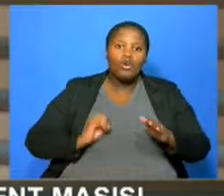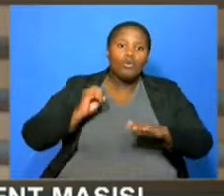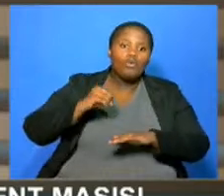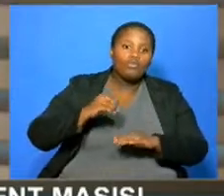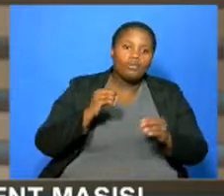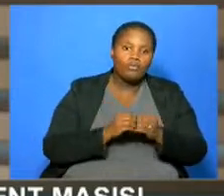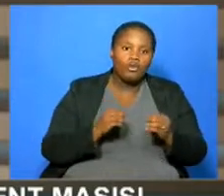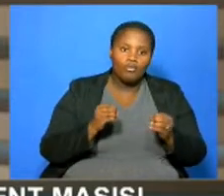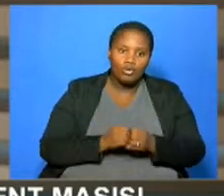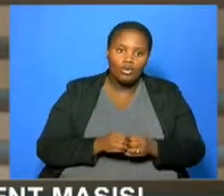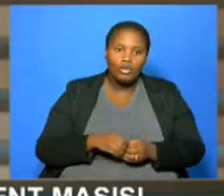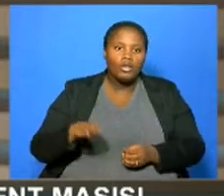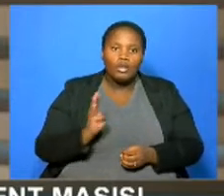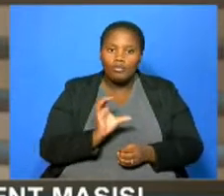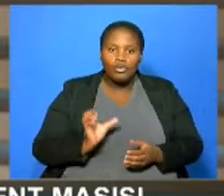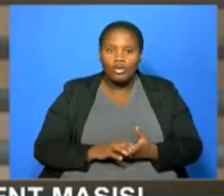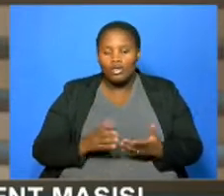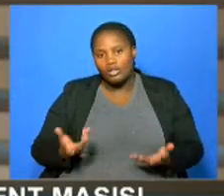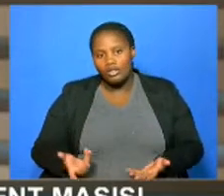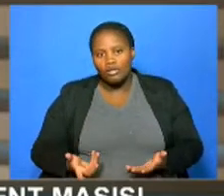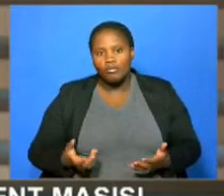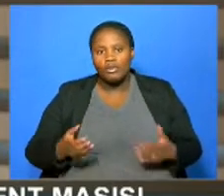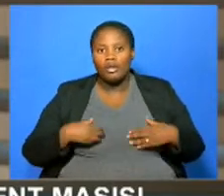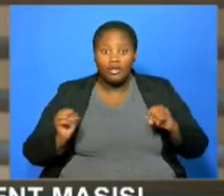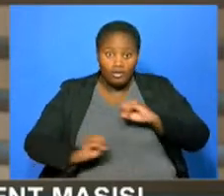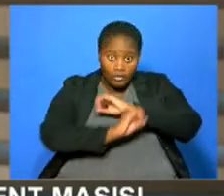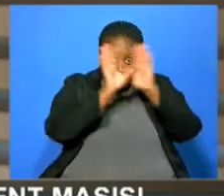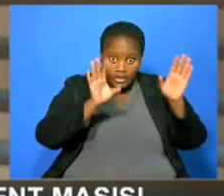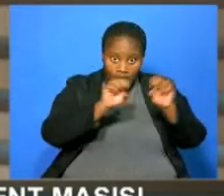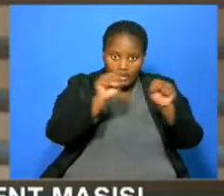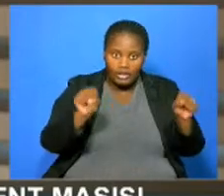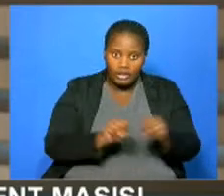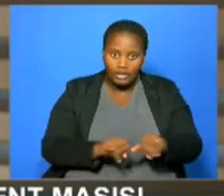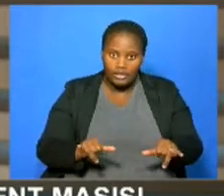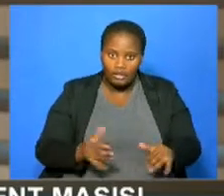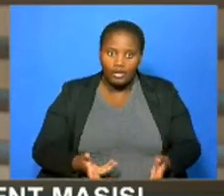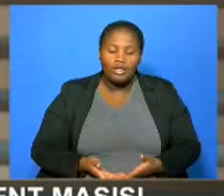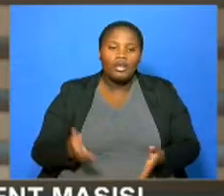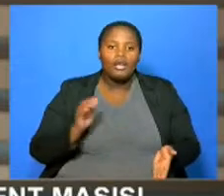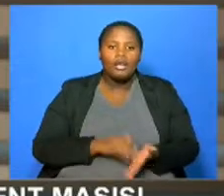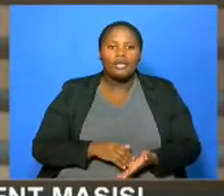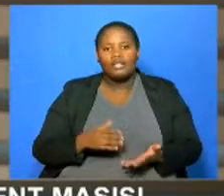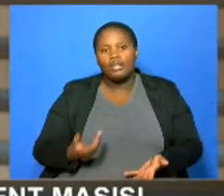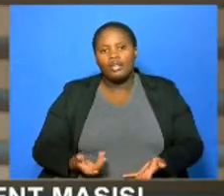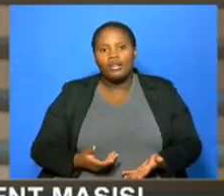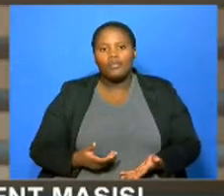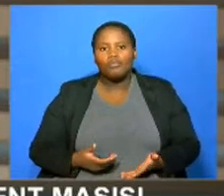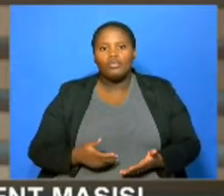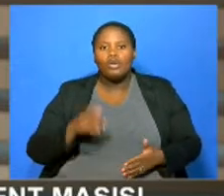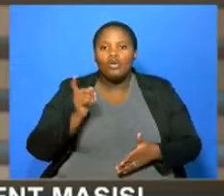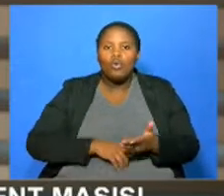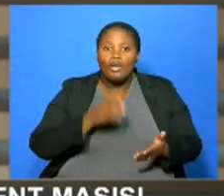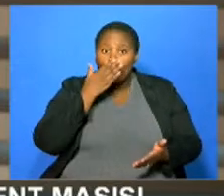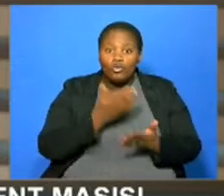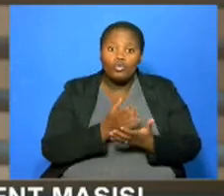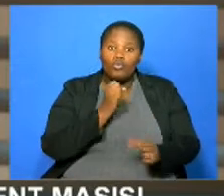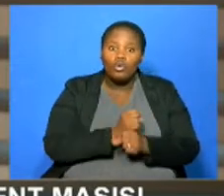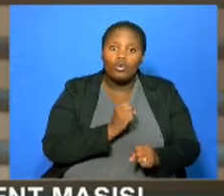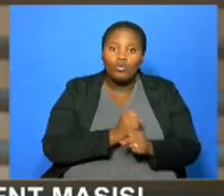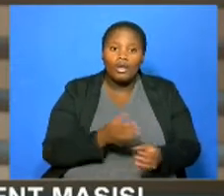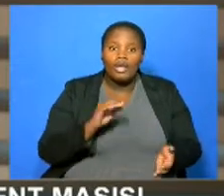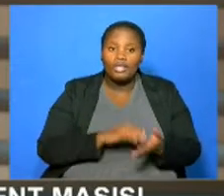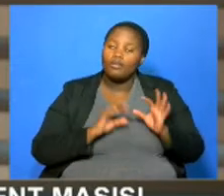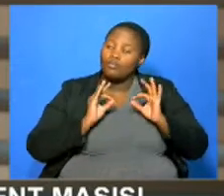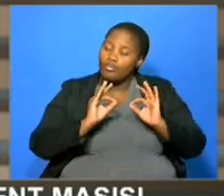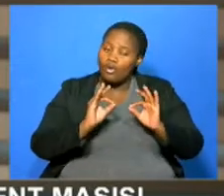most because of our frugality and transparency, the efficacy that we demonstrate, and the